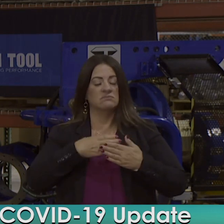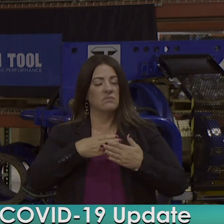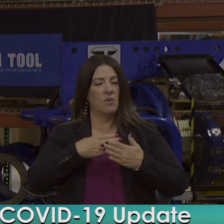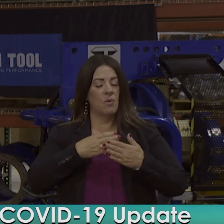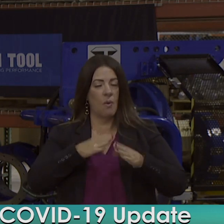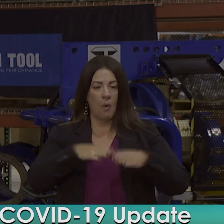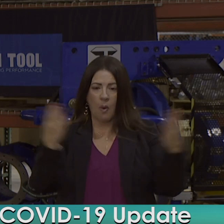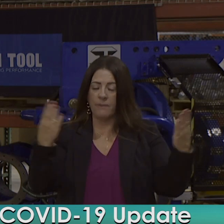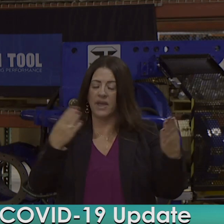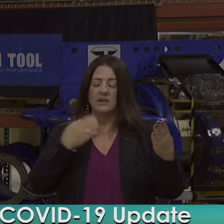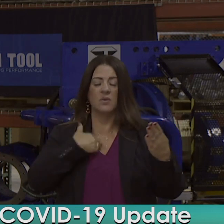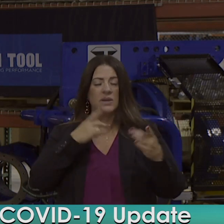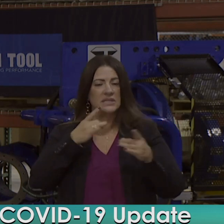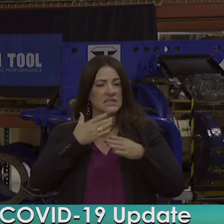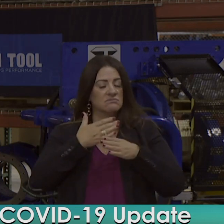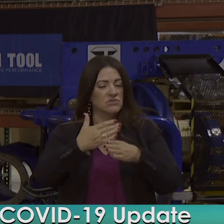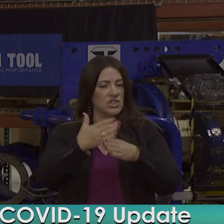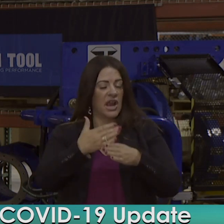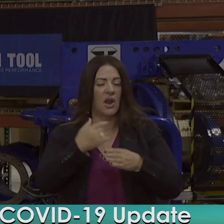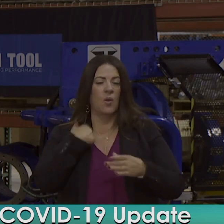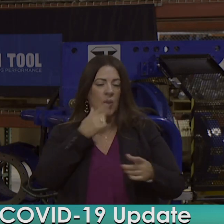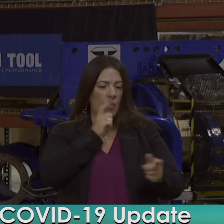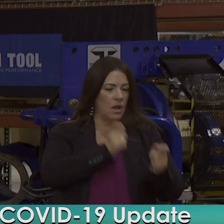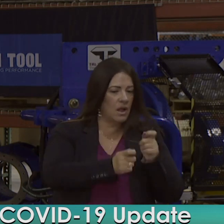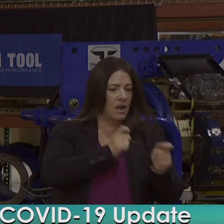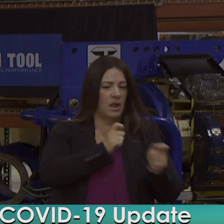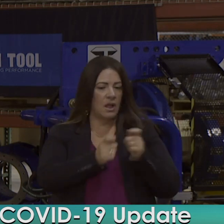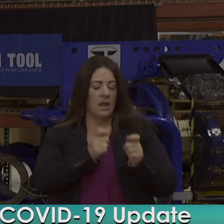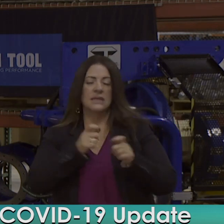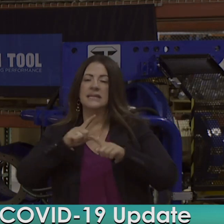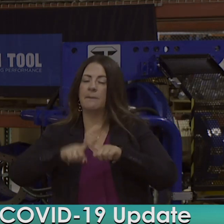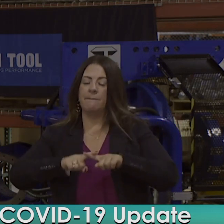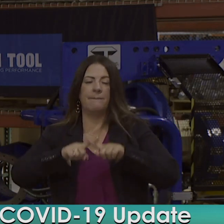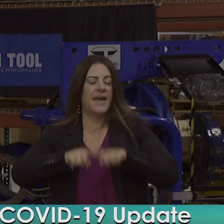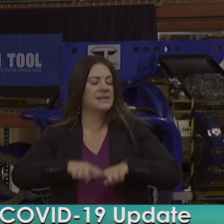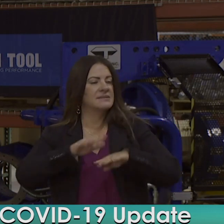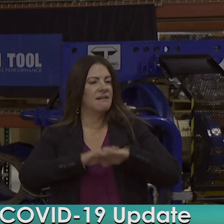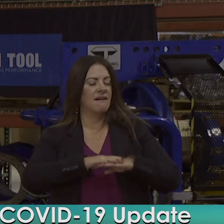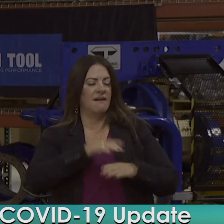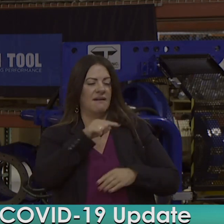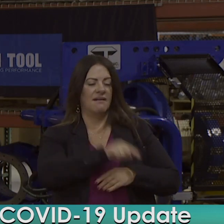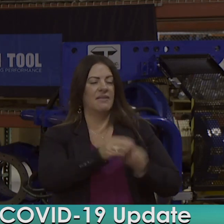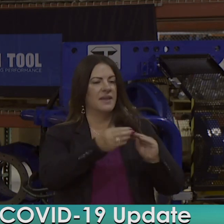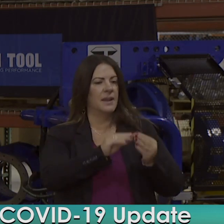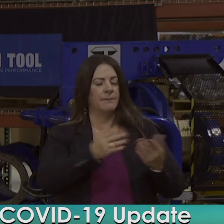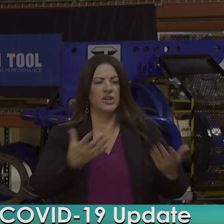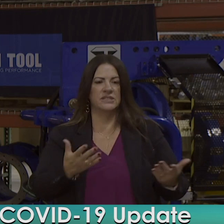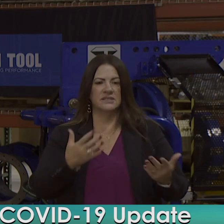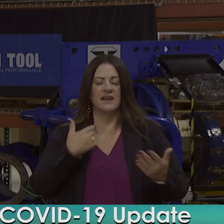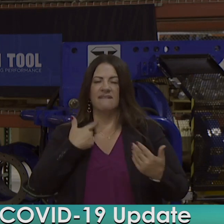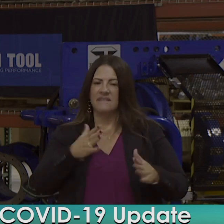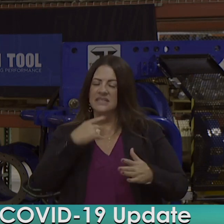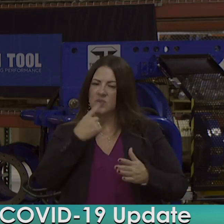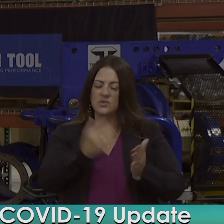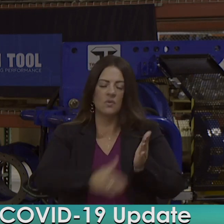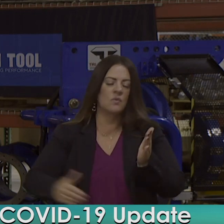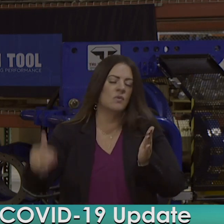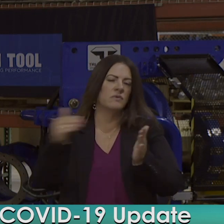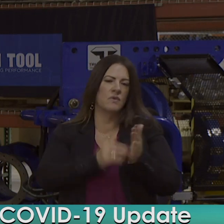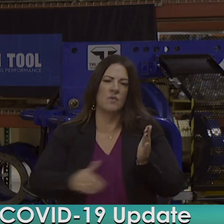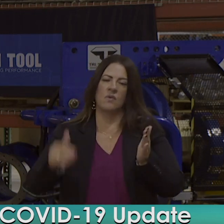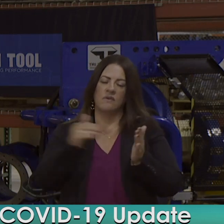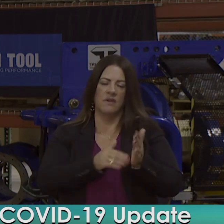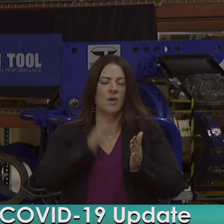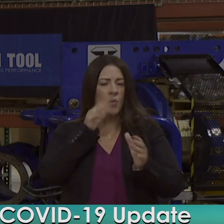that case over and over and over and over again over the course of many, many weeks, over the course of many, many